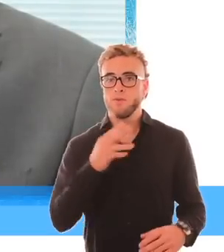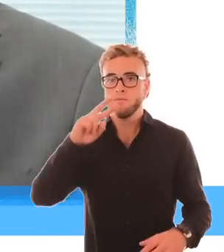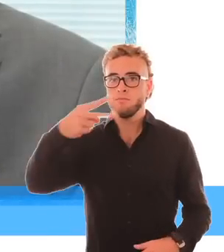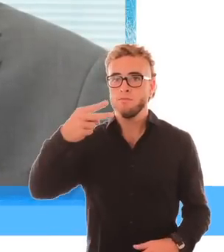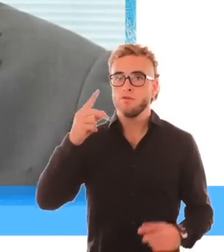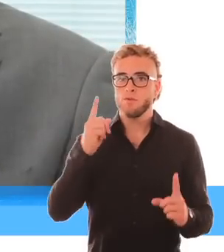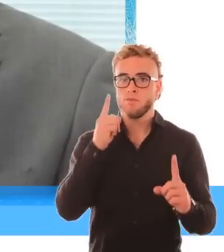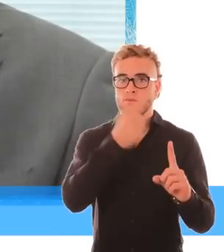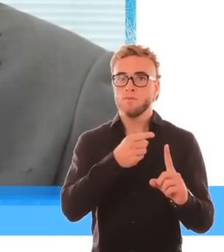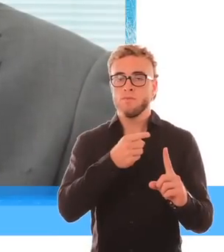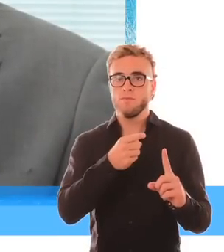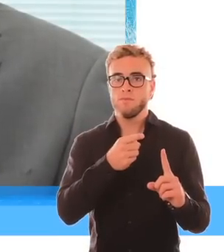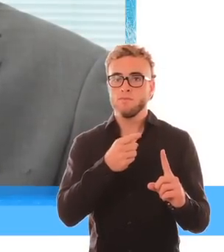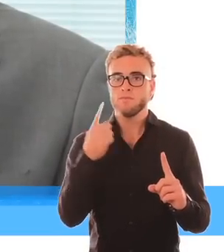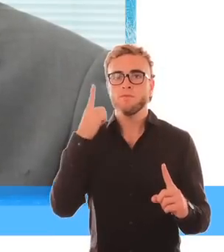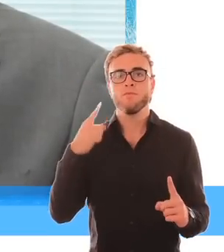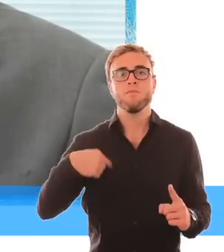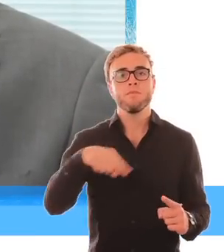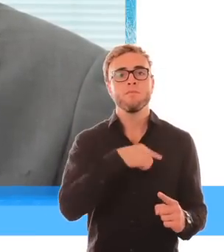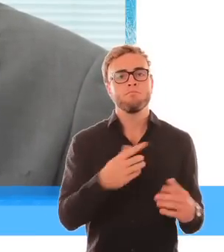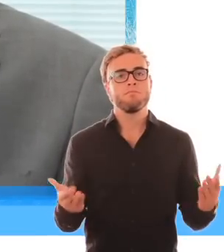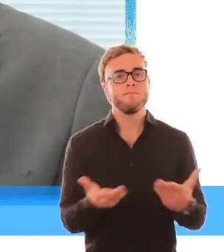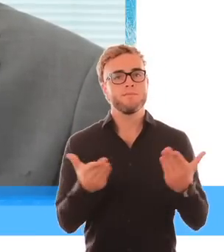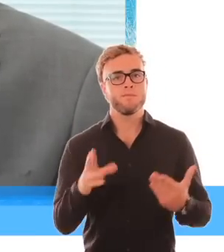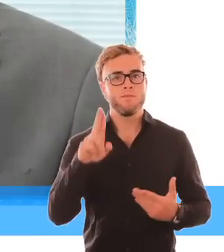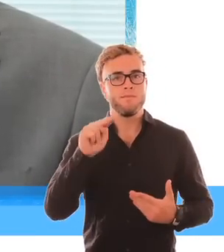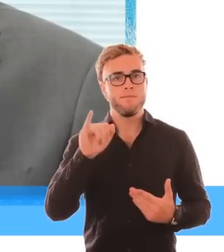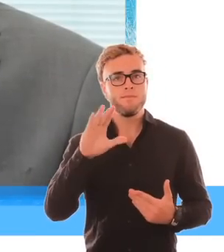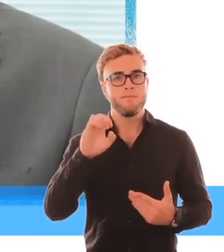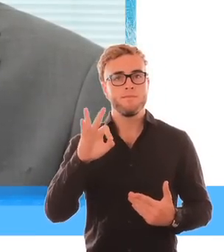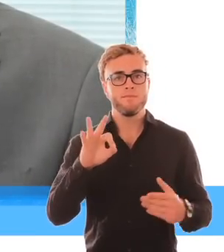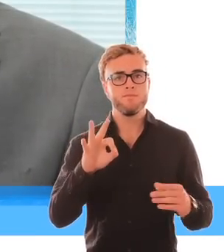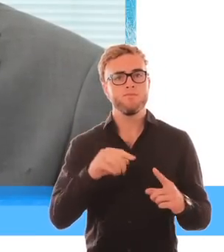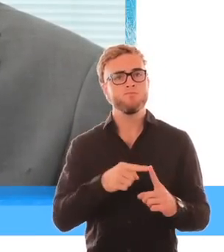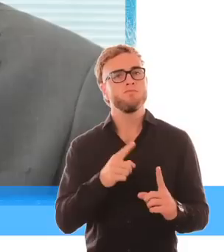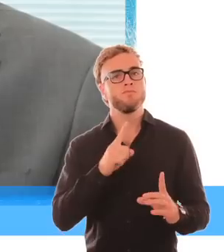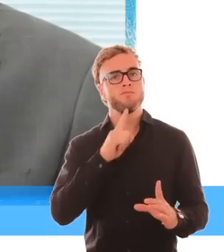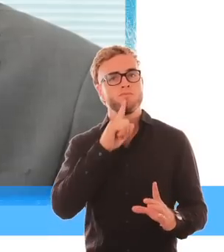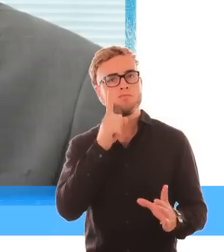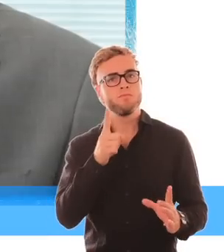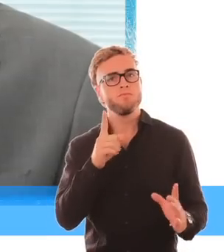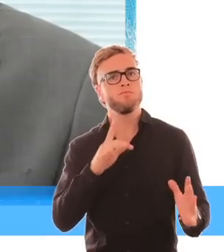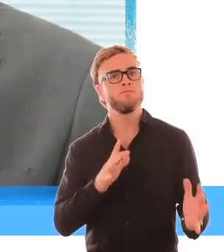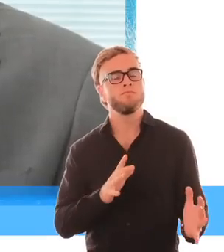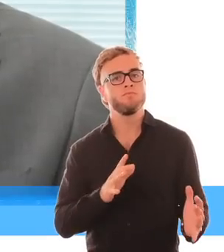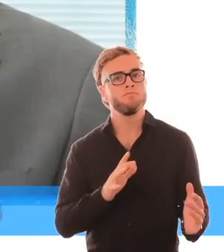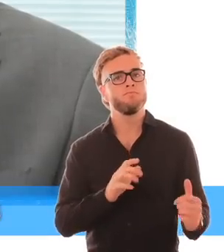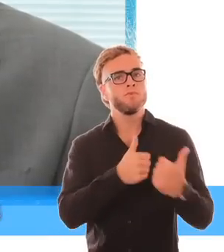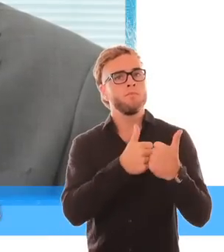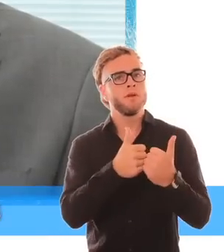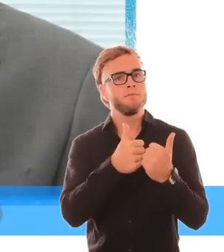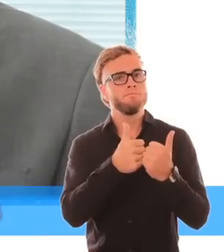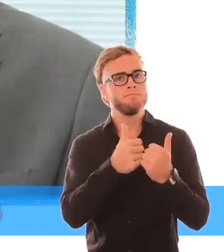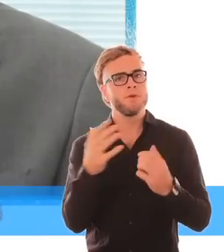goal is for us in UNICEF to really champion and lead on